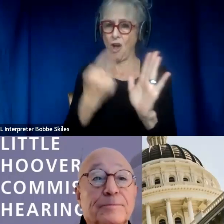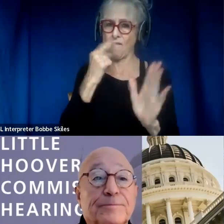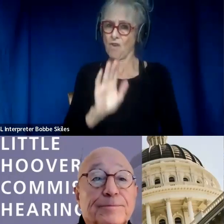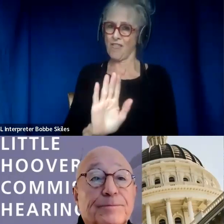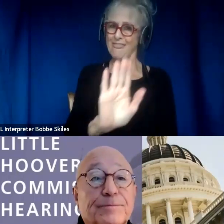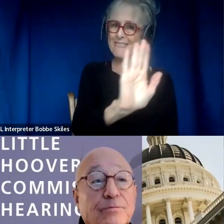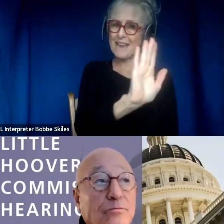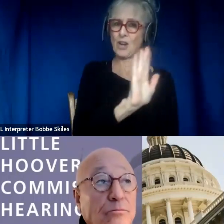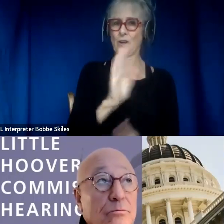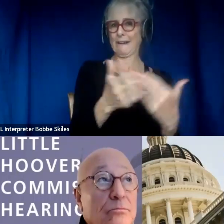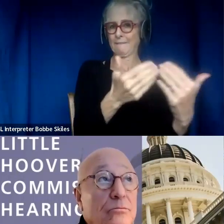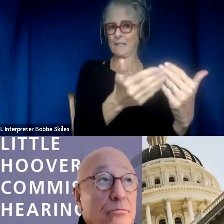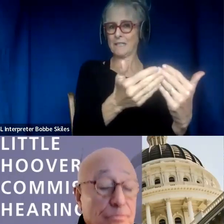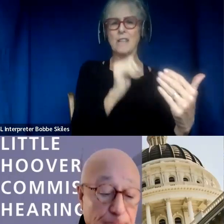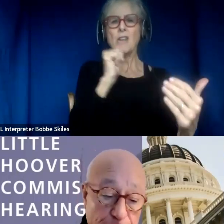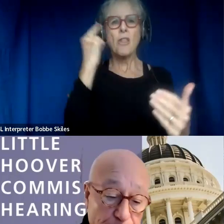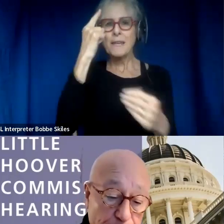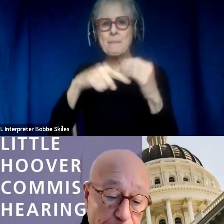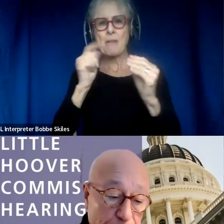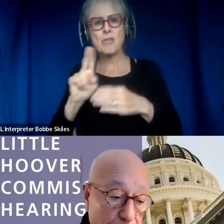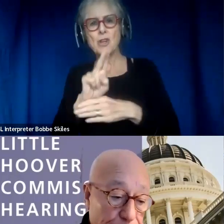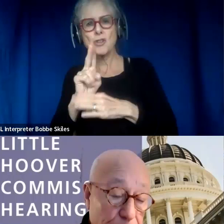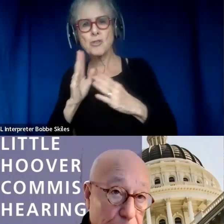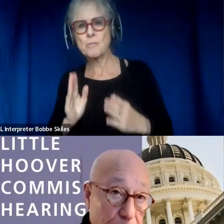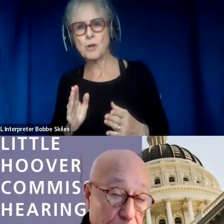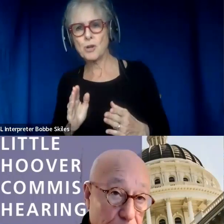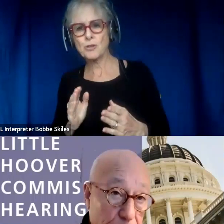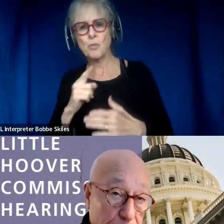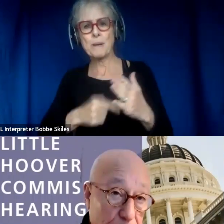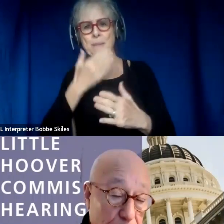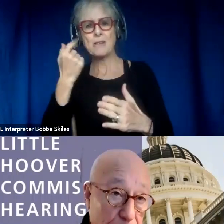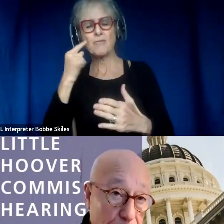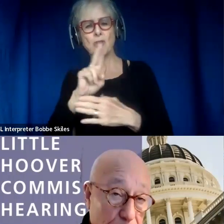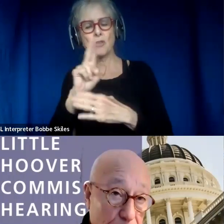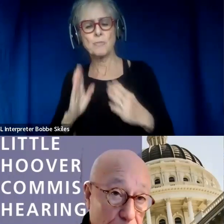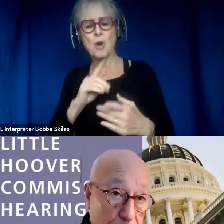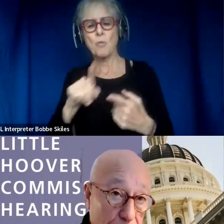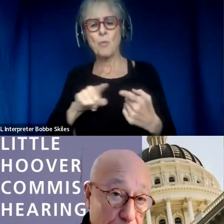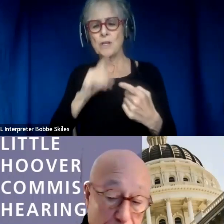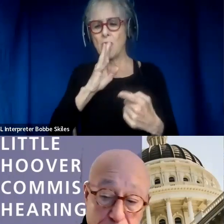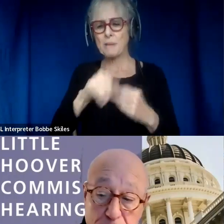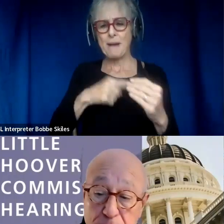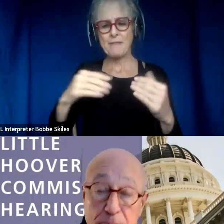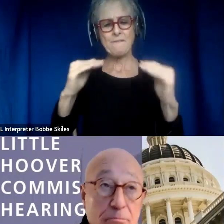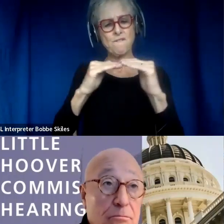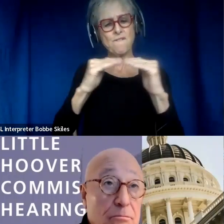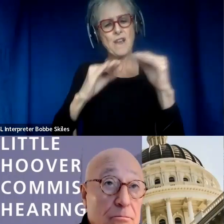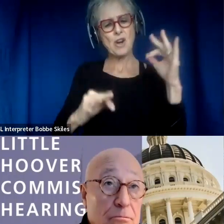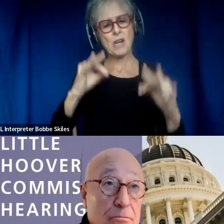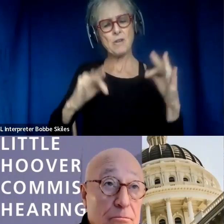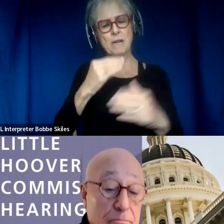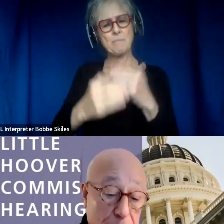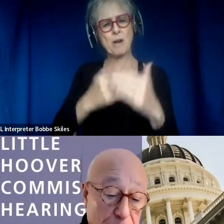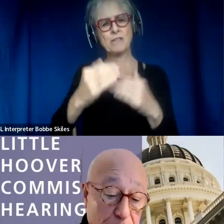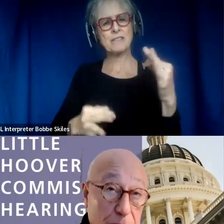convenience of their consumers. And in regards to when they asked about the fair hearing process, if they consider